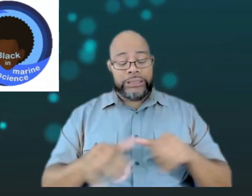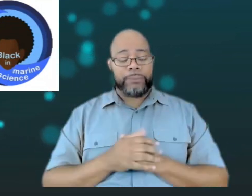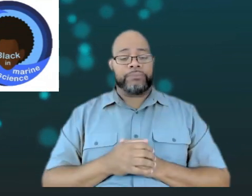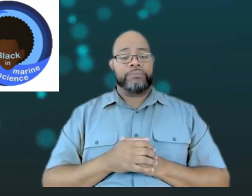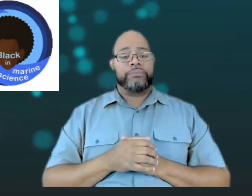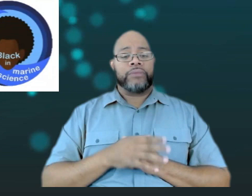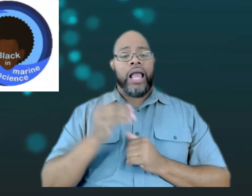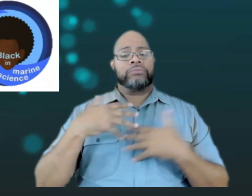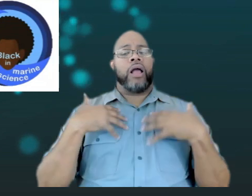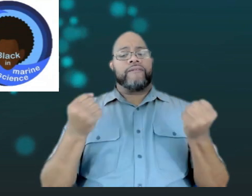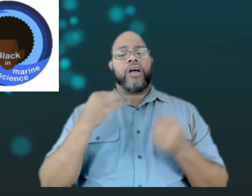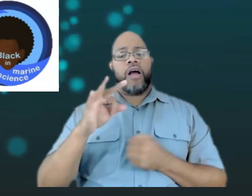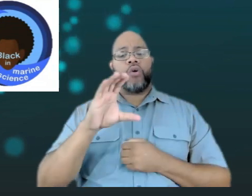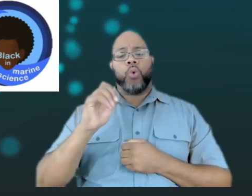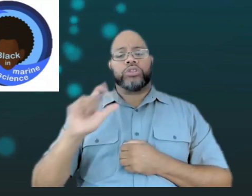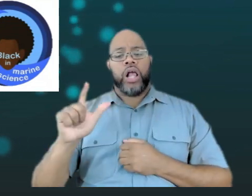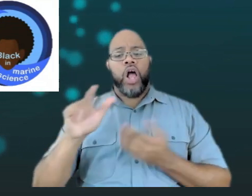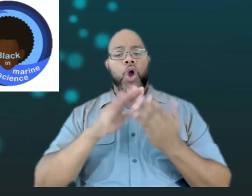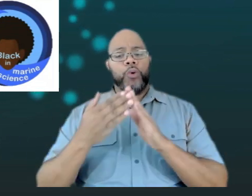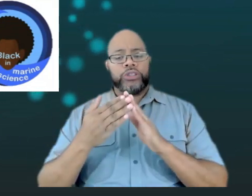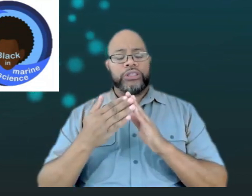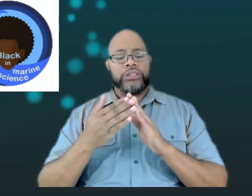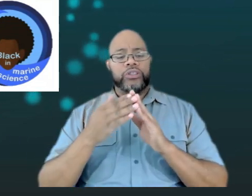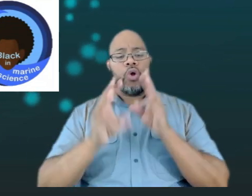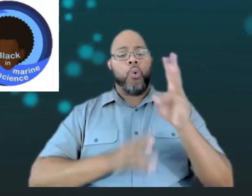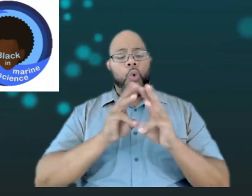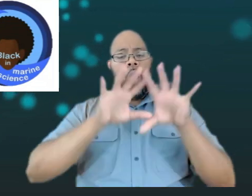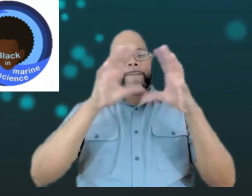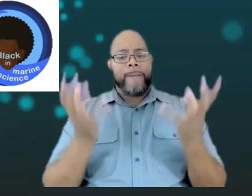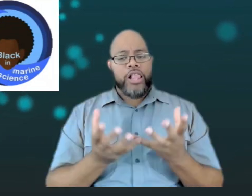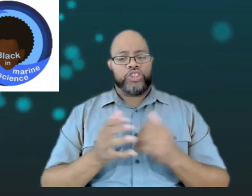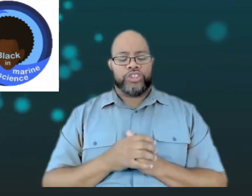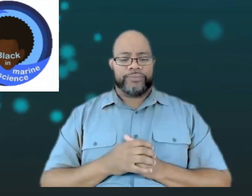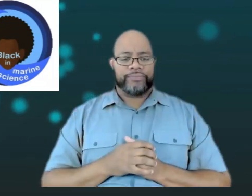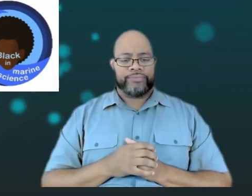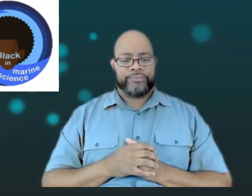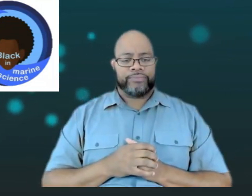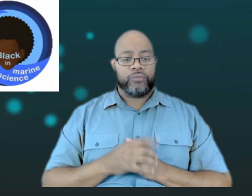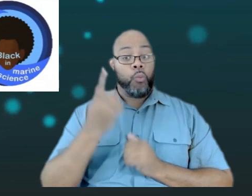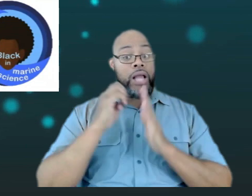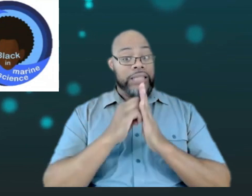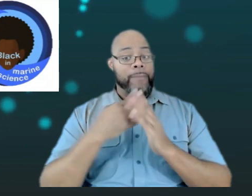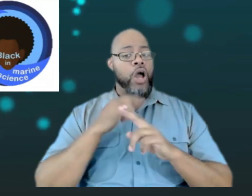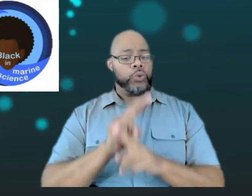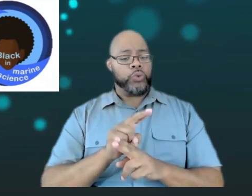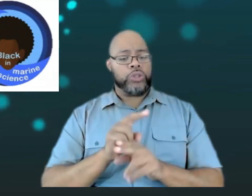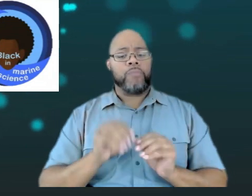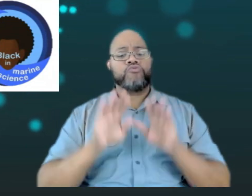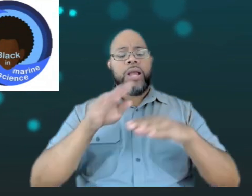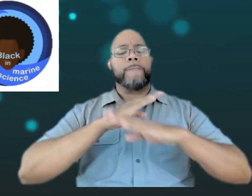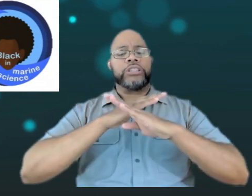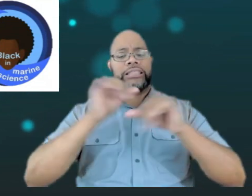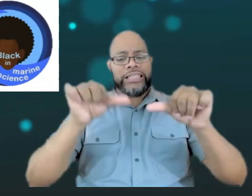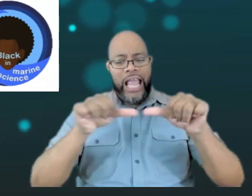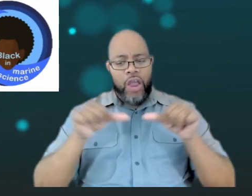and the well-being of coastal communities and the global population. One example I'll use is marine